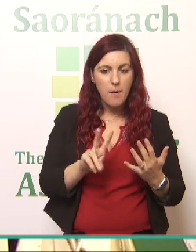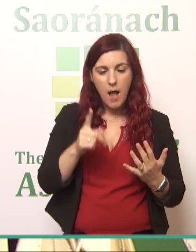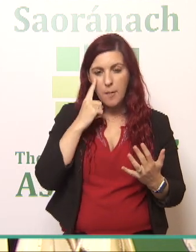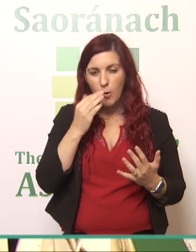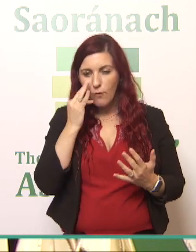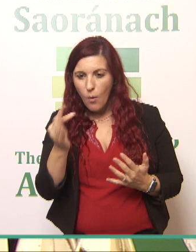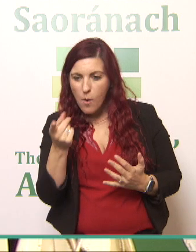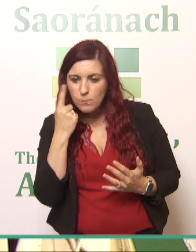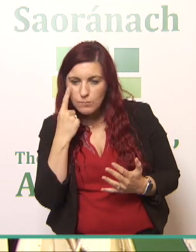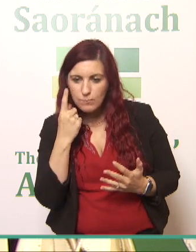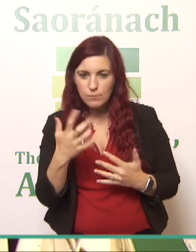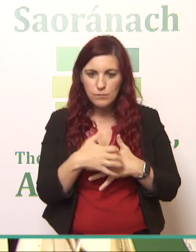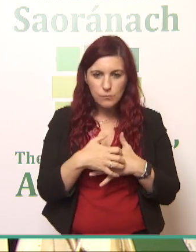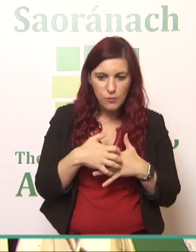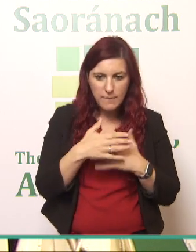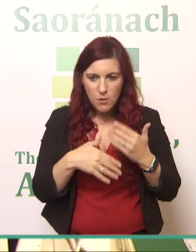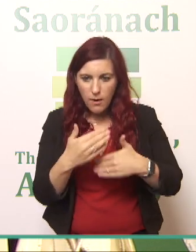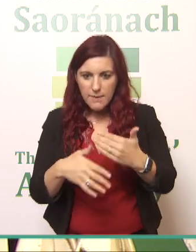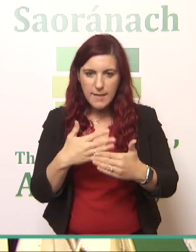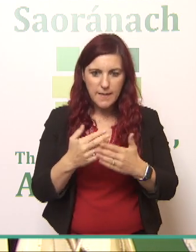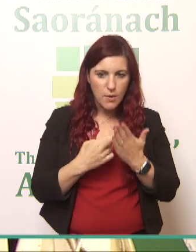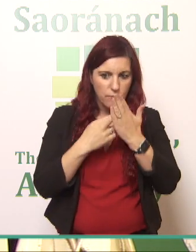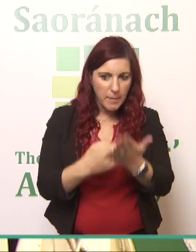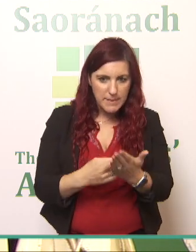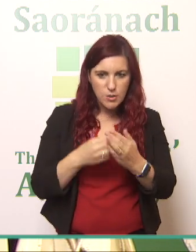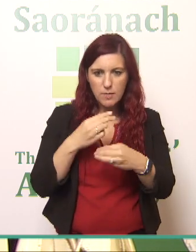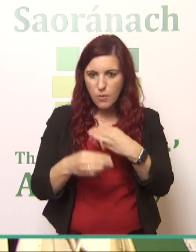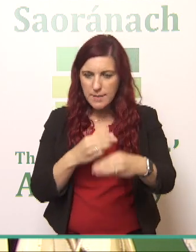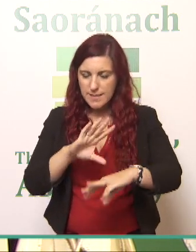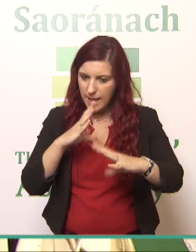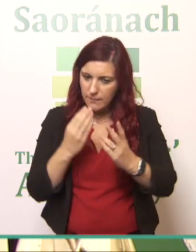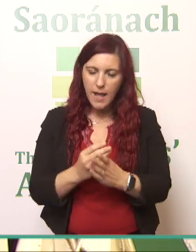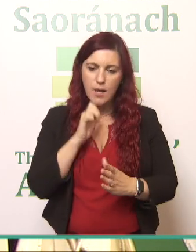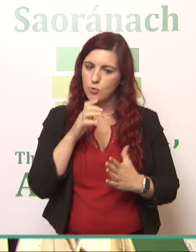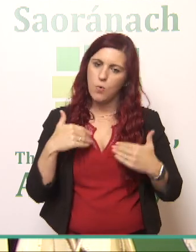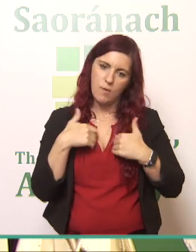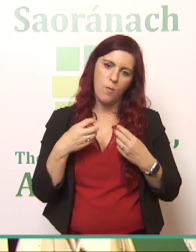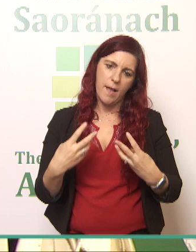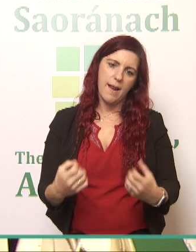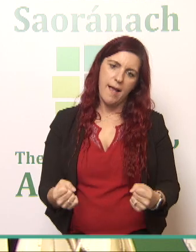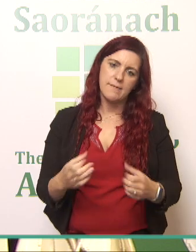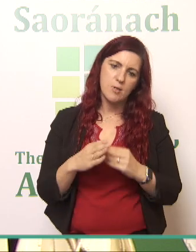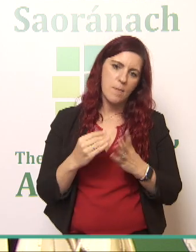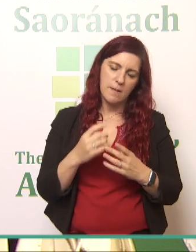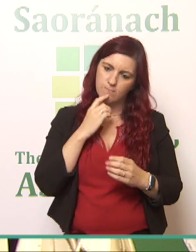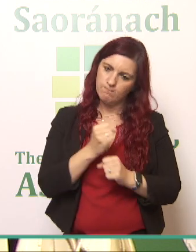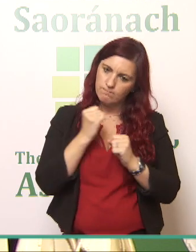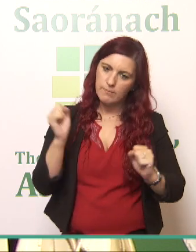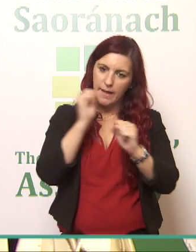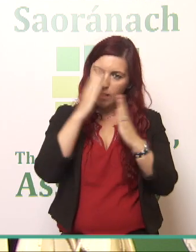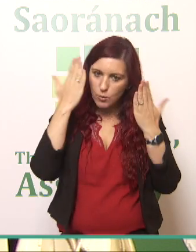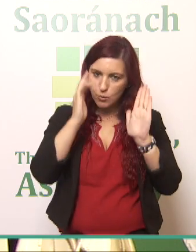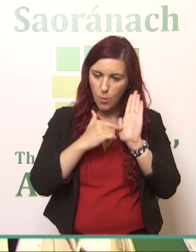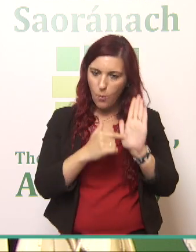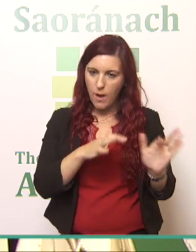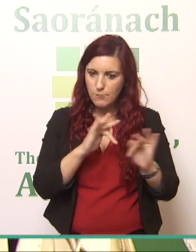now how the drafting goes with the recommendation and that process. And don't worry, we will have something really concrete to show for all of this